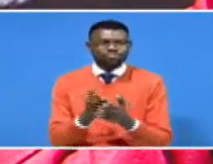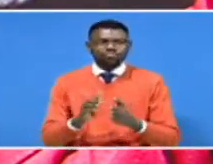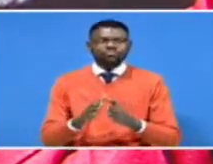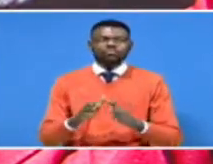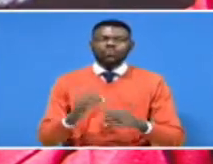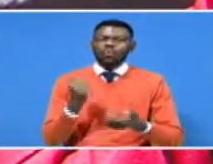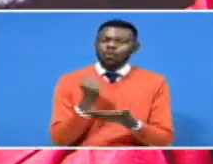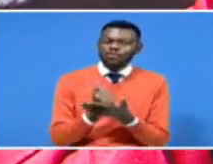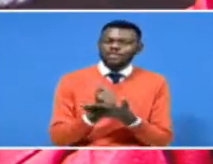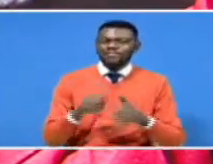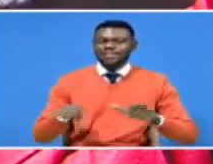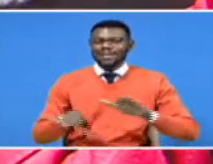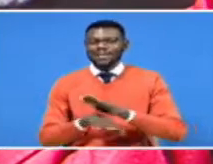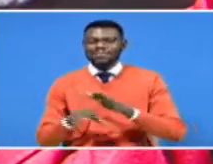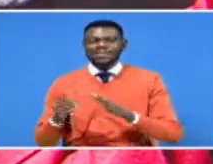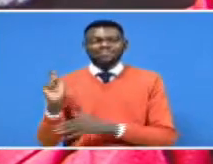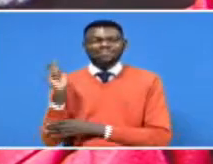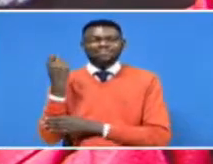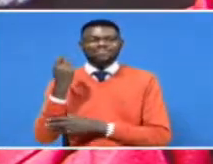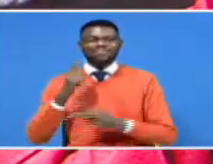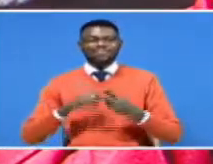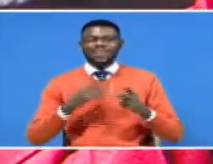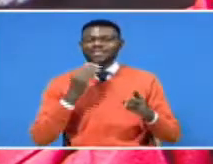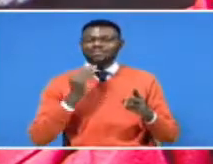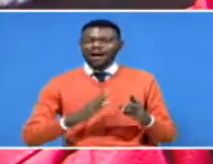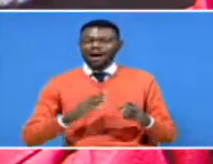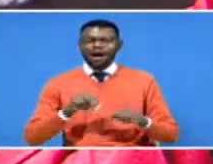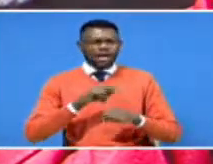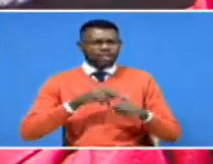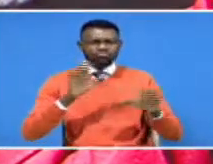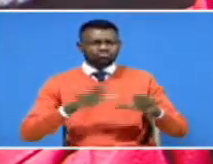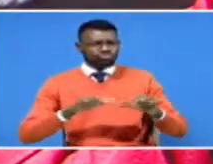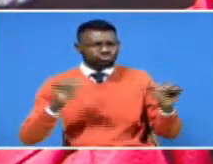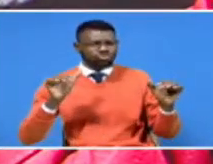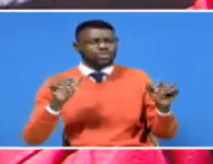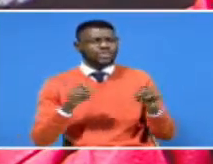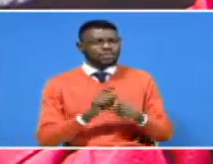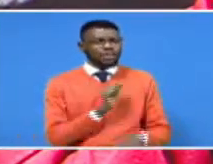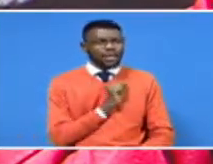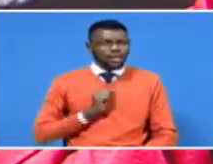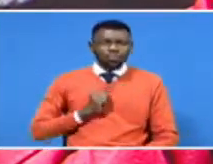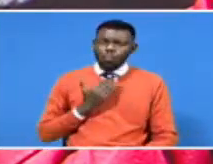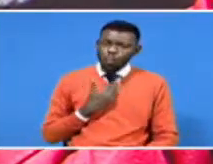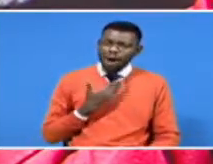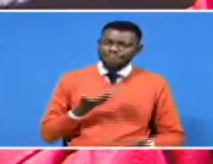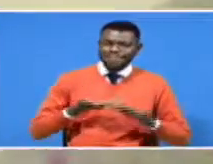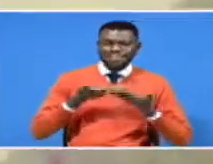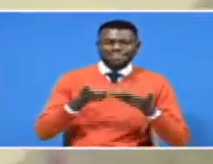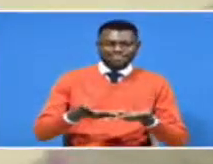President, the Speakers of the National Assembly and the Senate, to intervene. Ken Geshuhi reports.